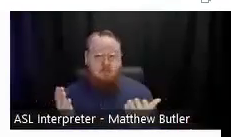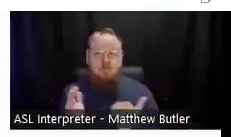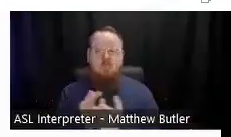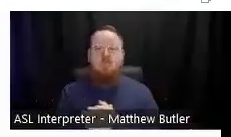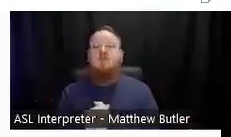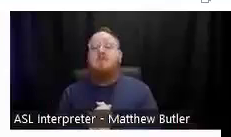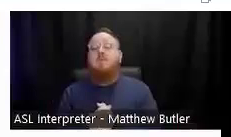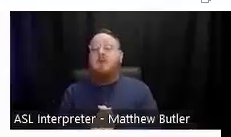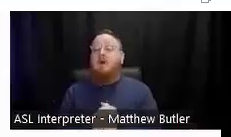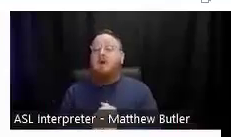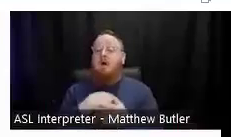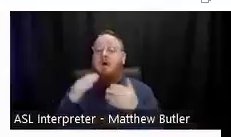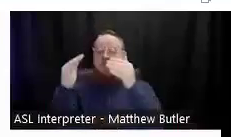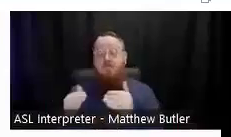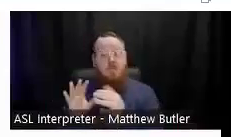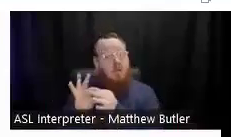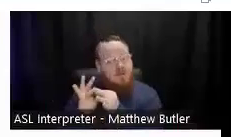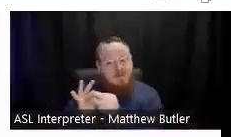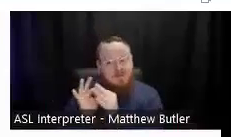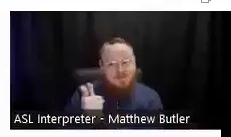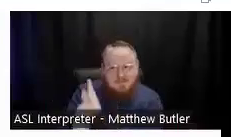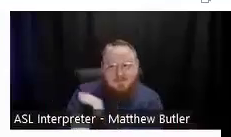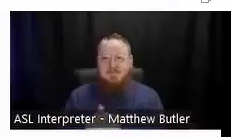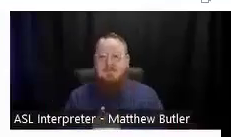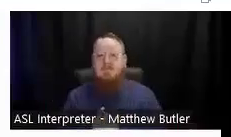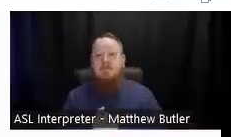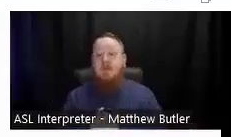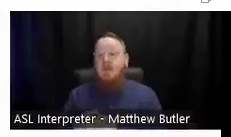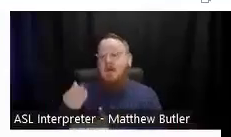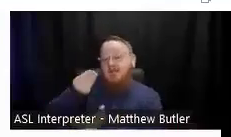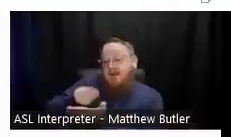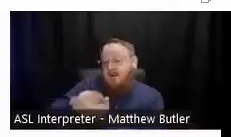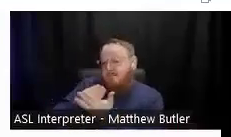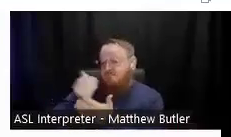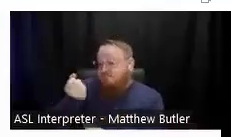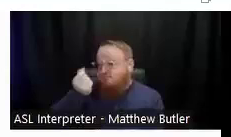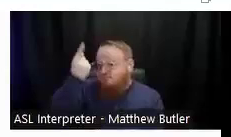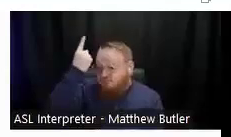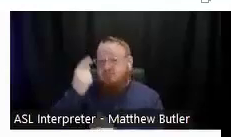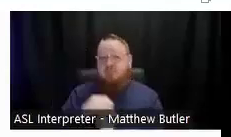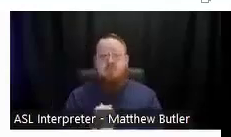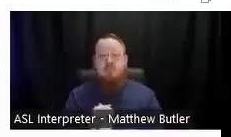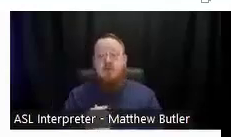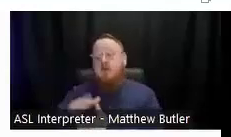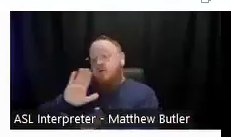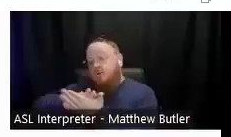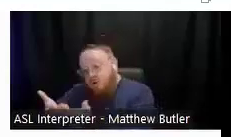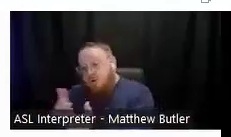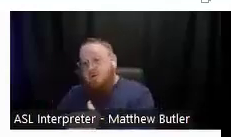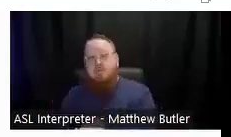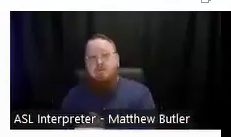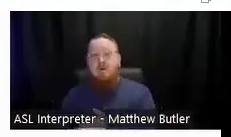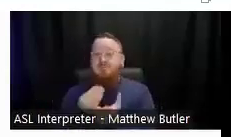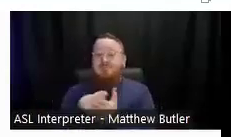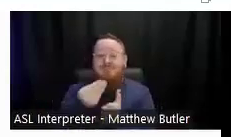relationship skills shows up here, financial literacy, cooking, shopping, budgeting, what to